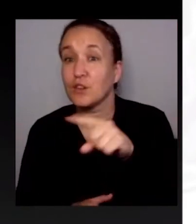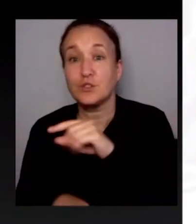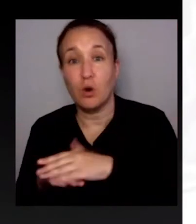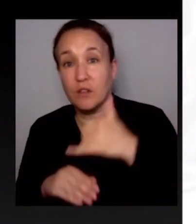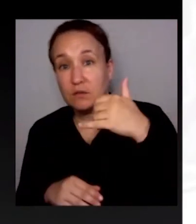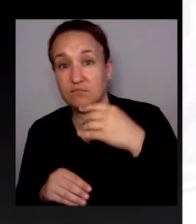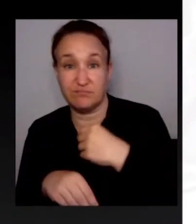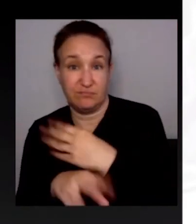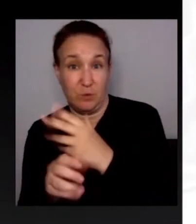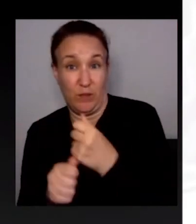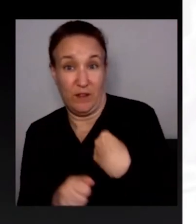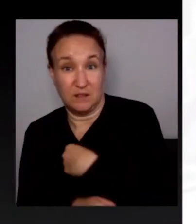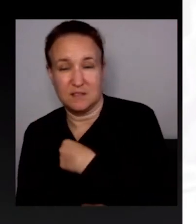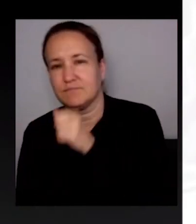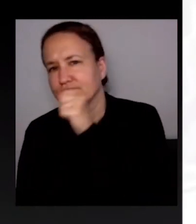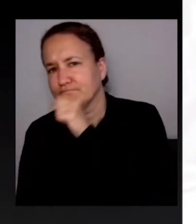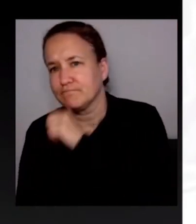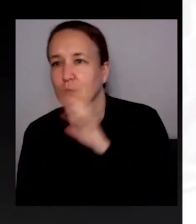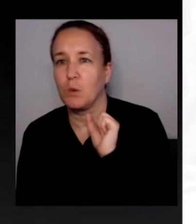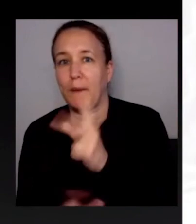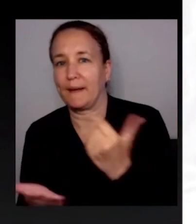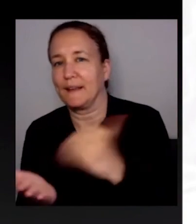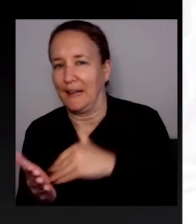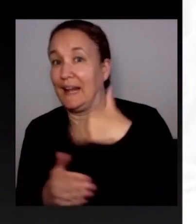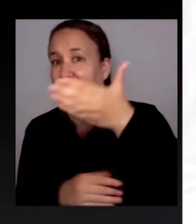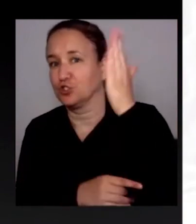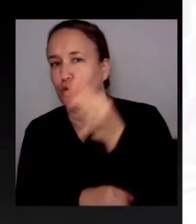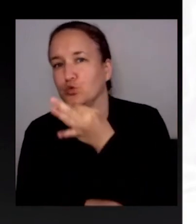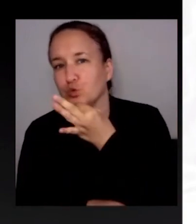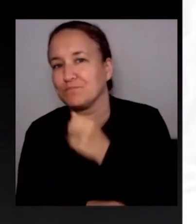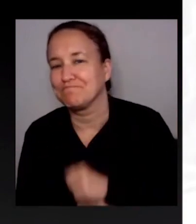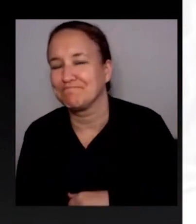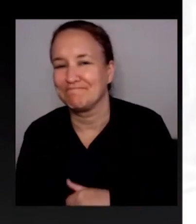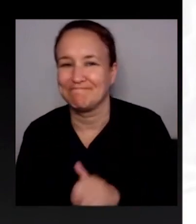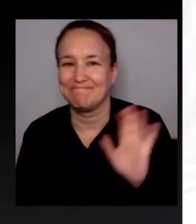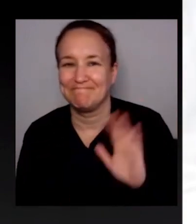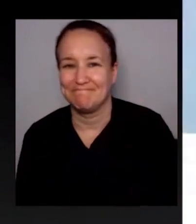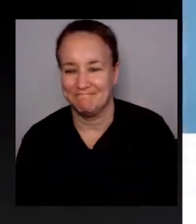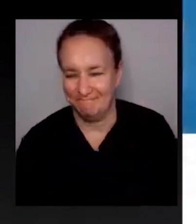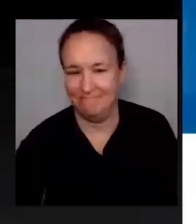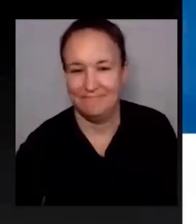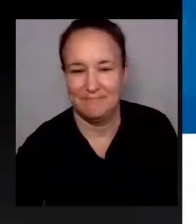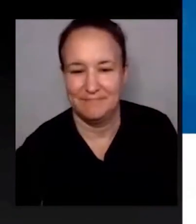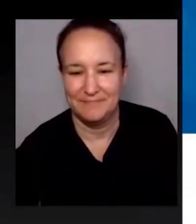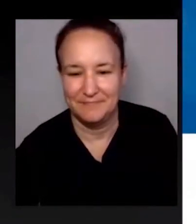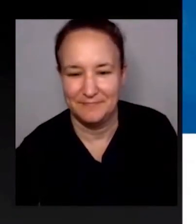here with us, hang in there. We'll be back with our next talk in just a few minutes. Thanks.